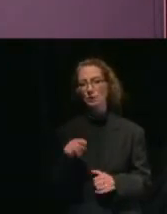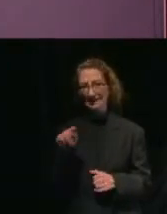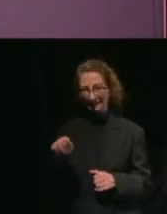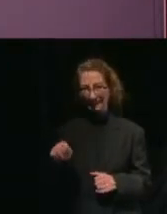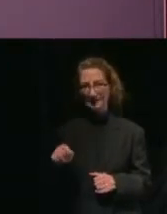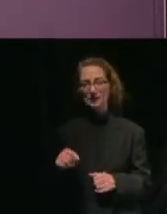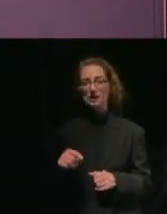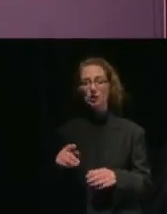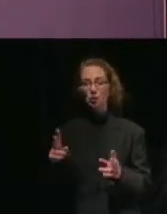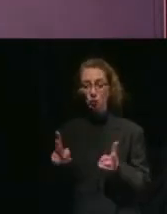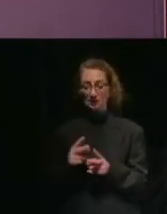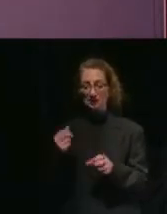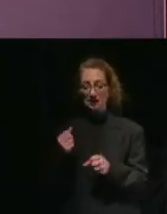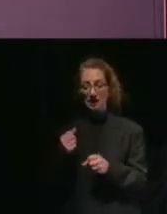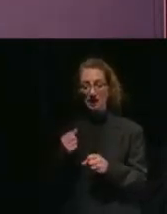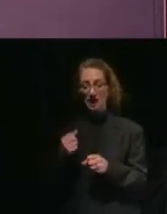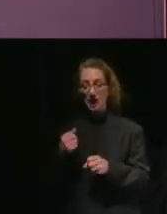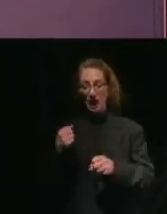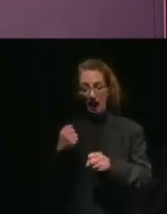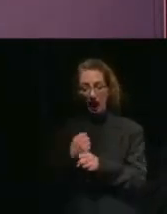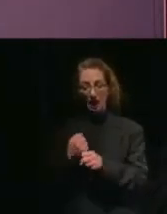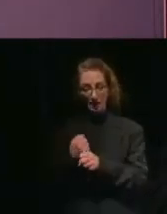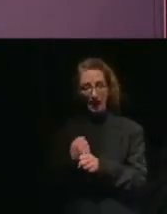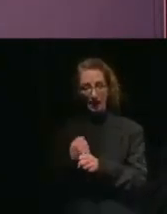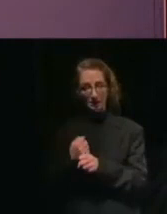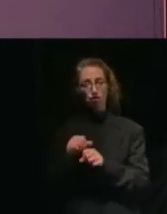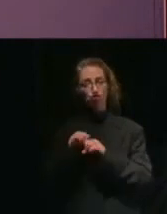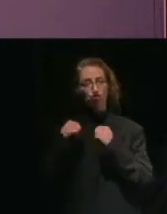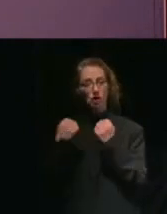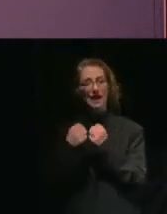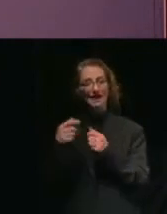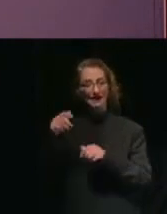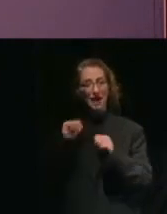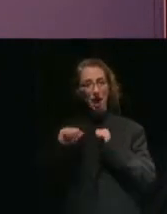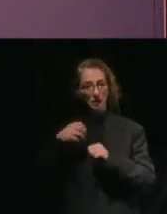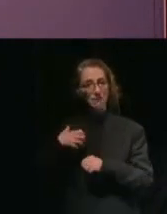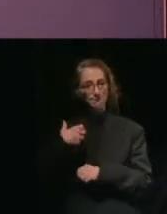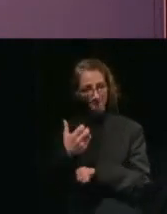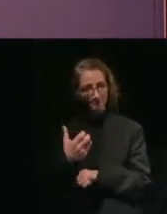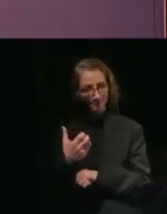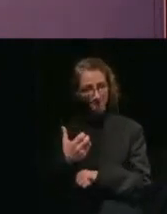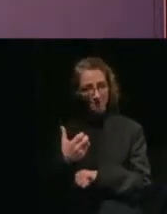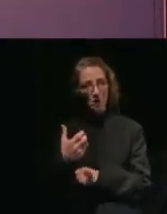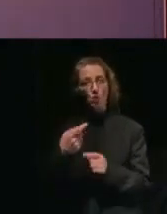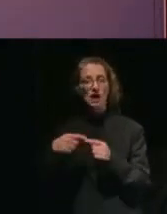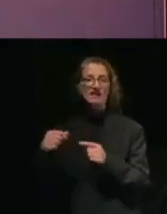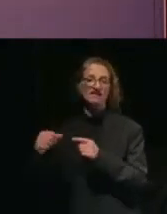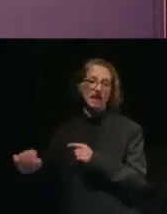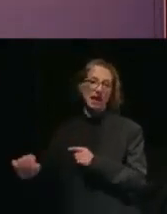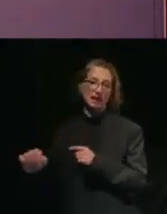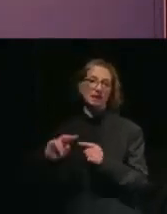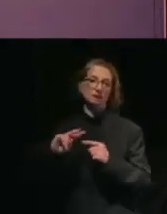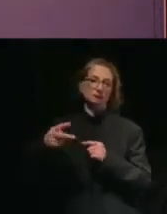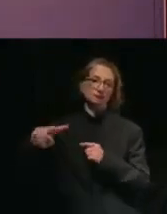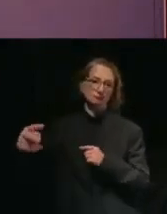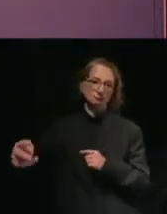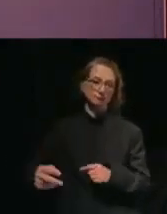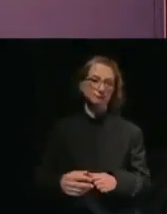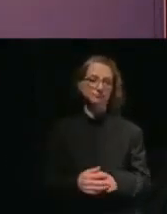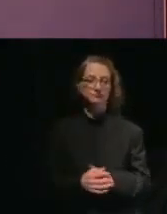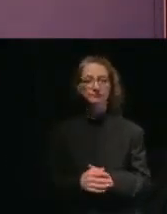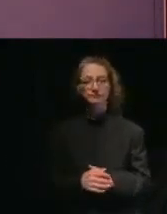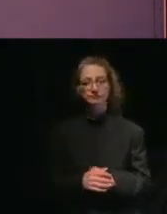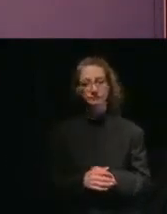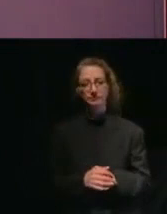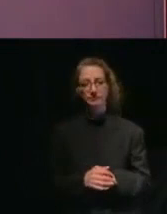where there are phases of brief part-time employment at repertory and ensemble theaters. And the final